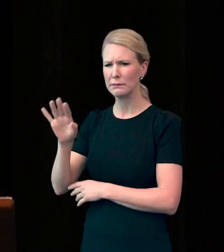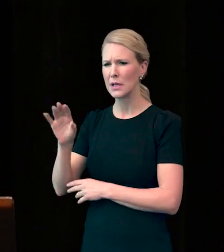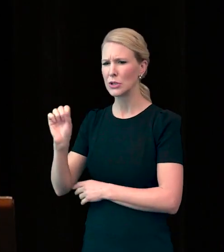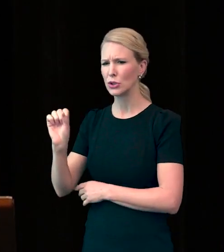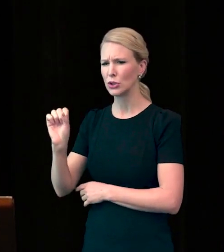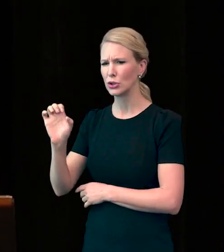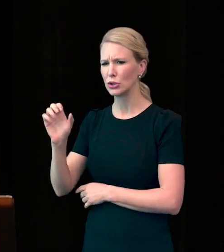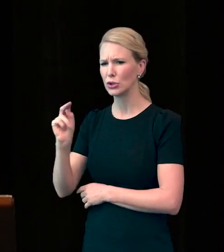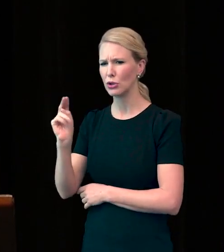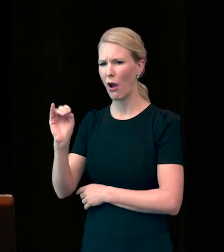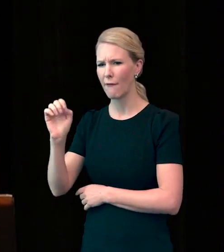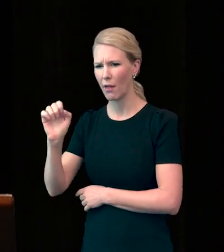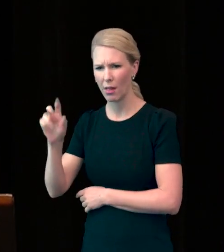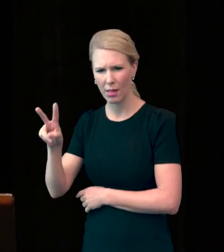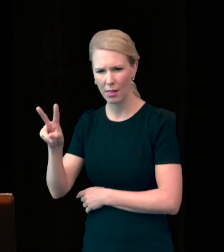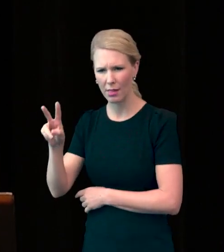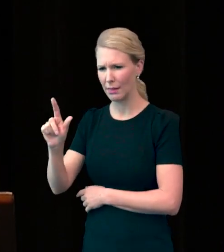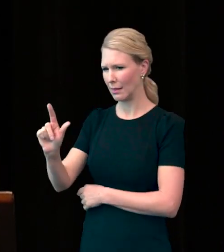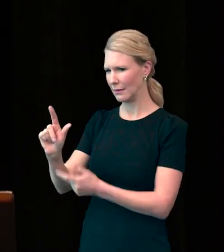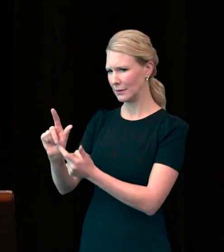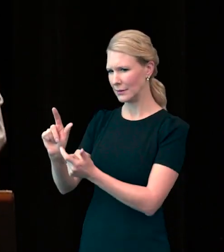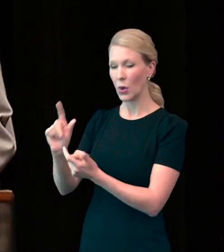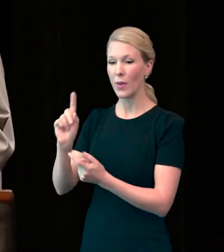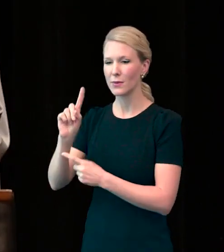Question was posed to him one day,